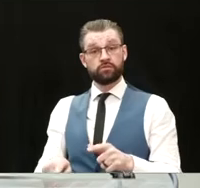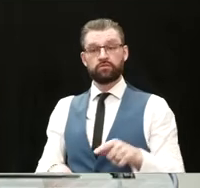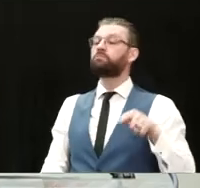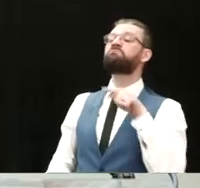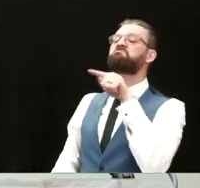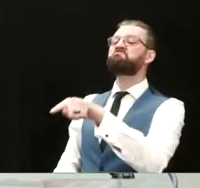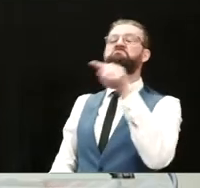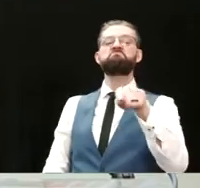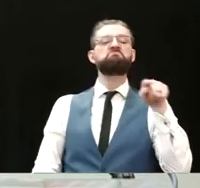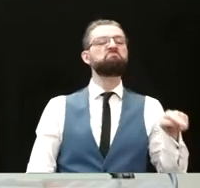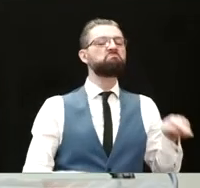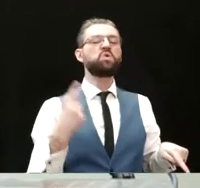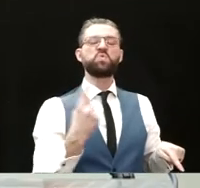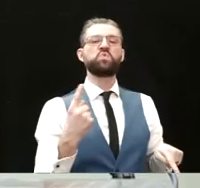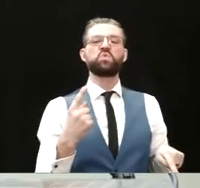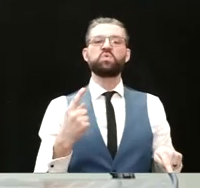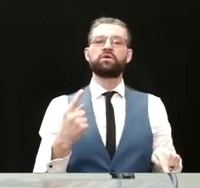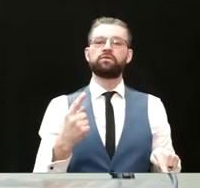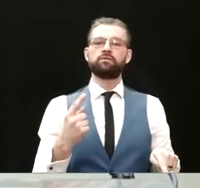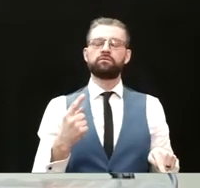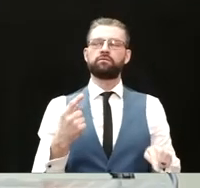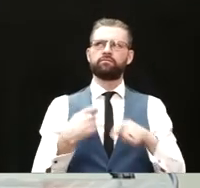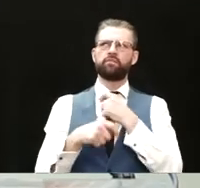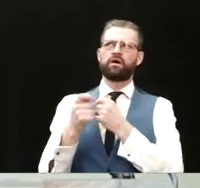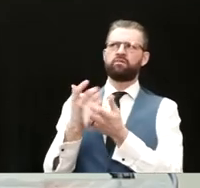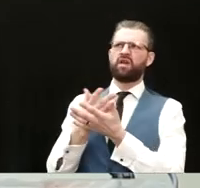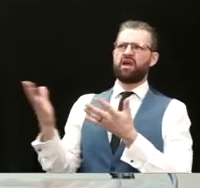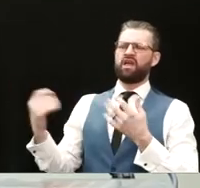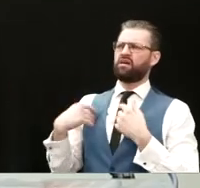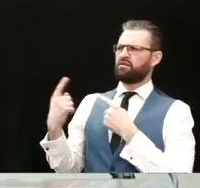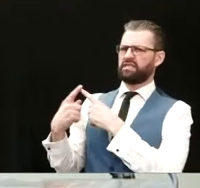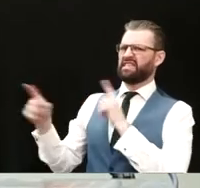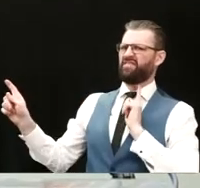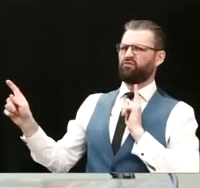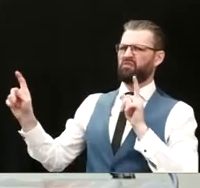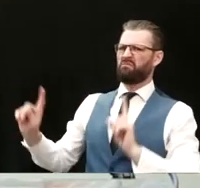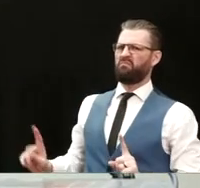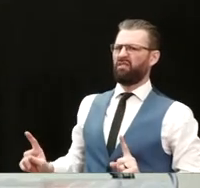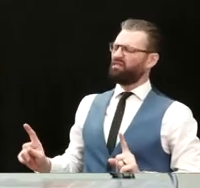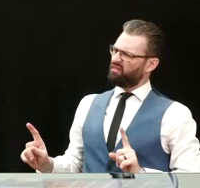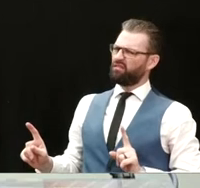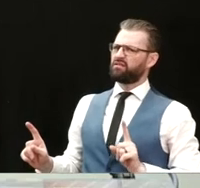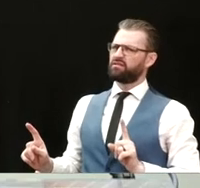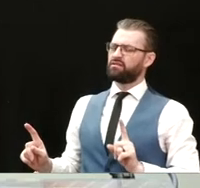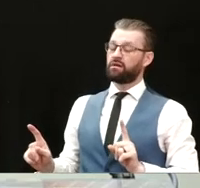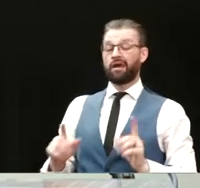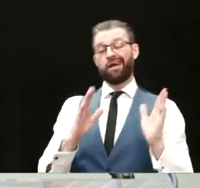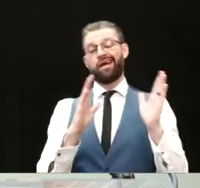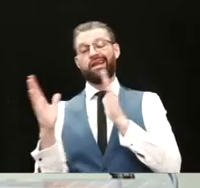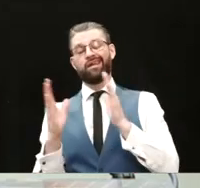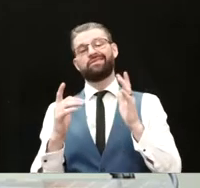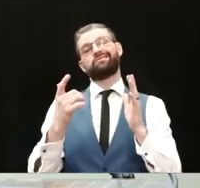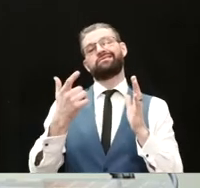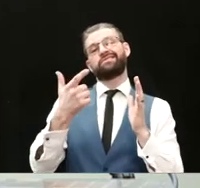and counted. It became clear that there were different types of people. In the late 70s,